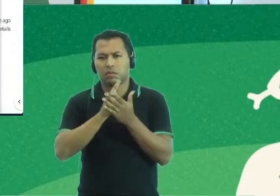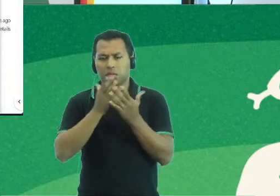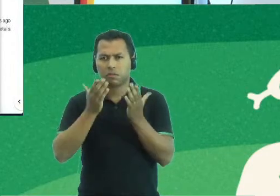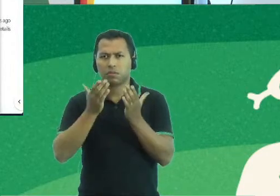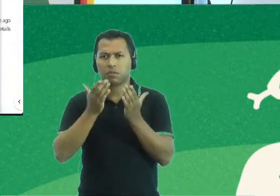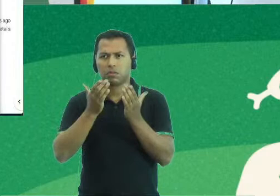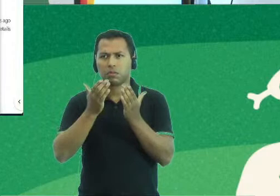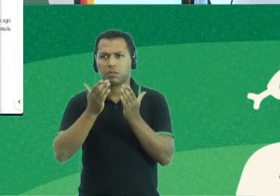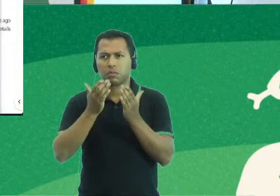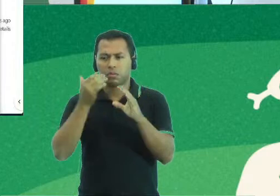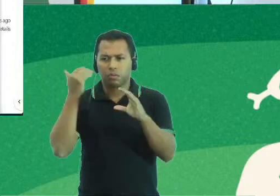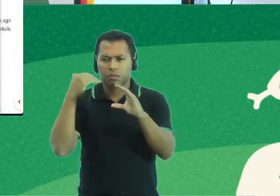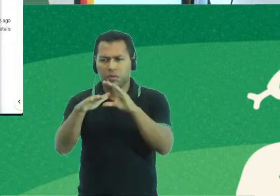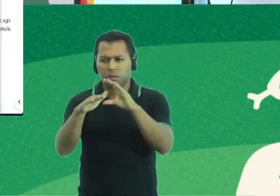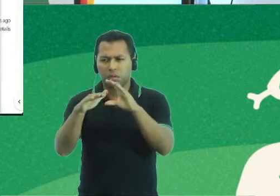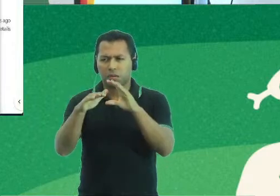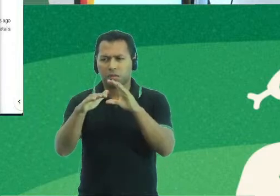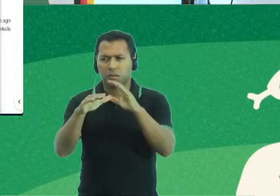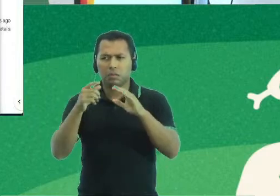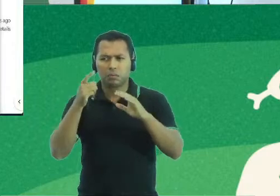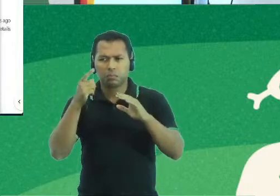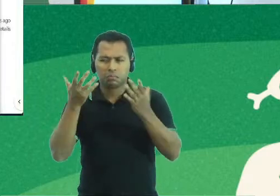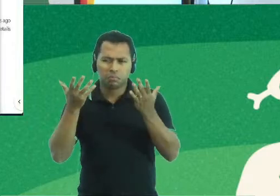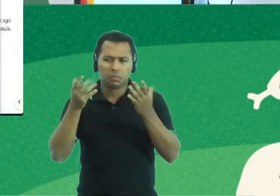I'll just send another one.